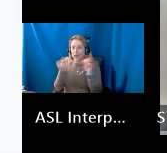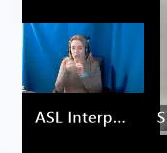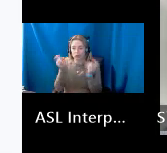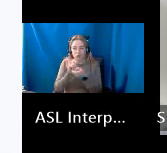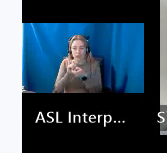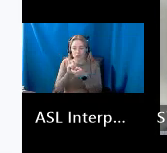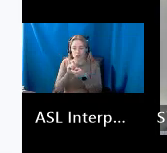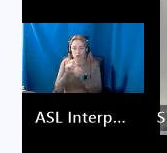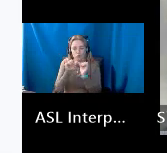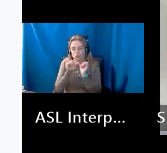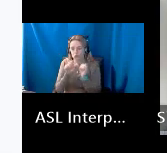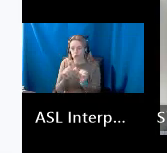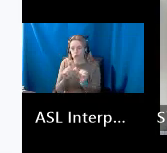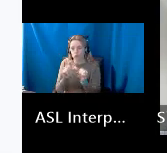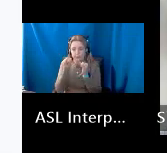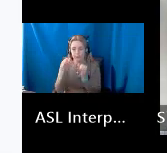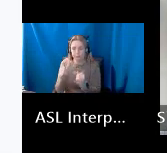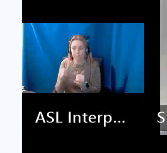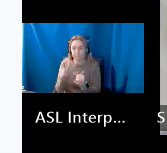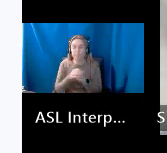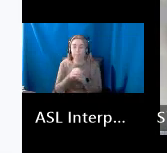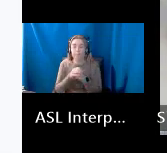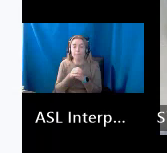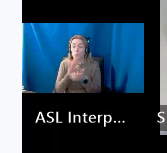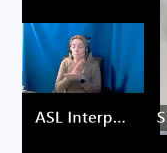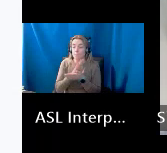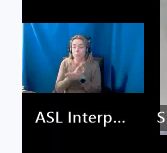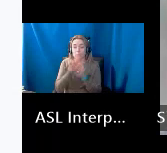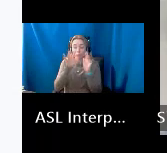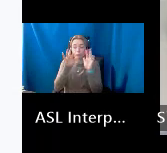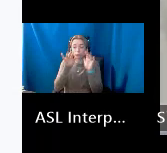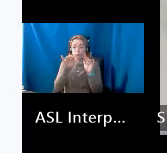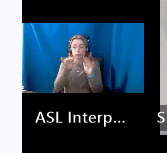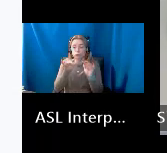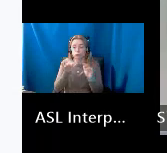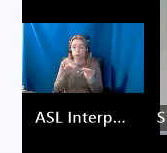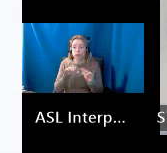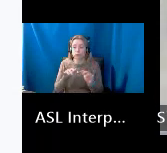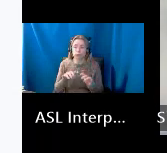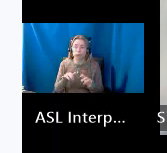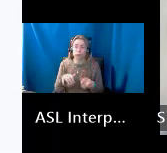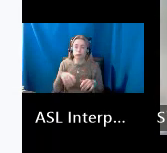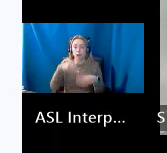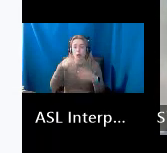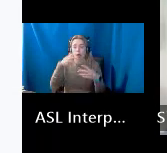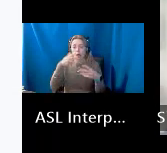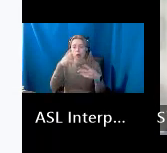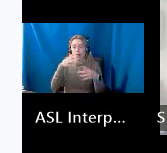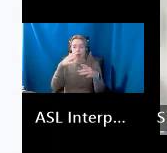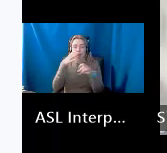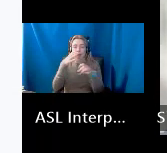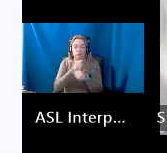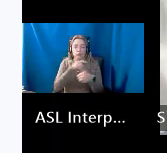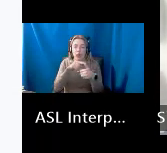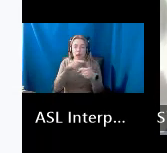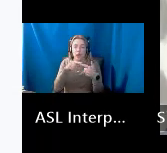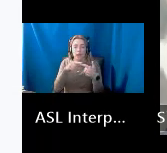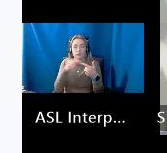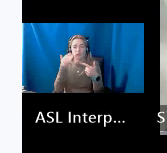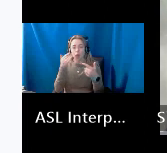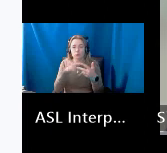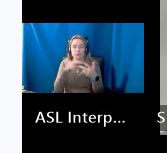As I'm going through this paper, I'm going to take you through, go past all of this, abstract,